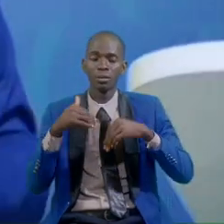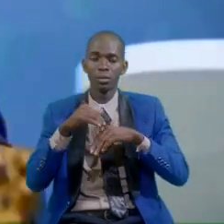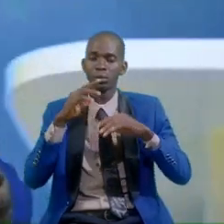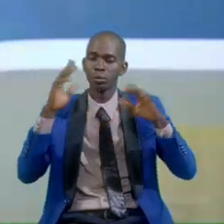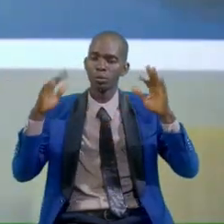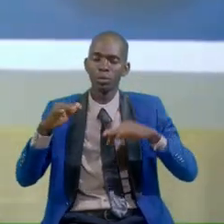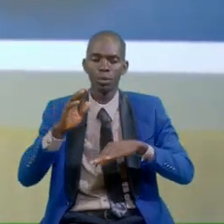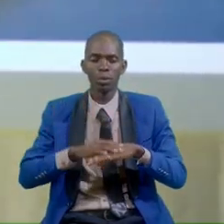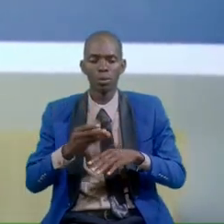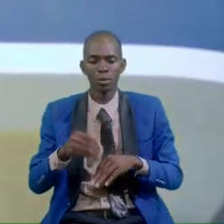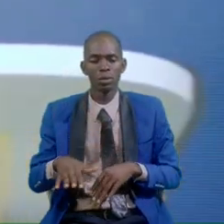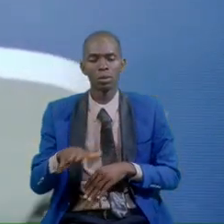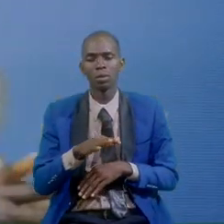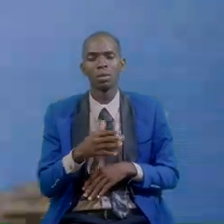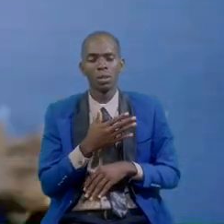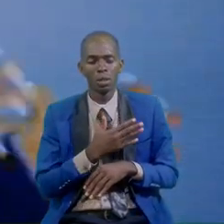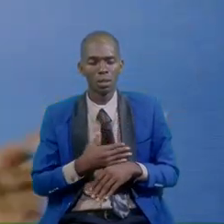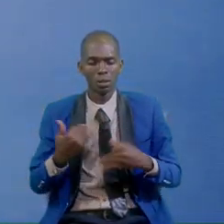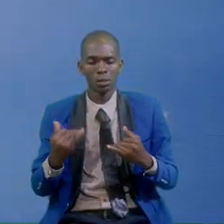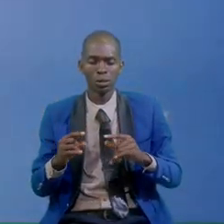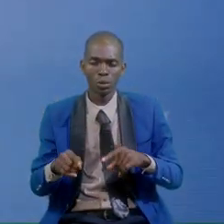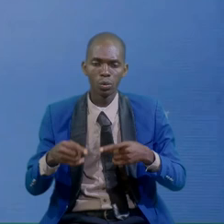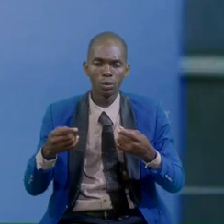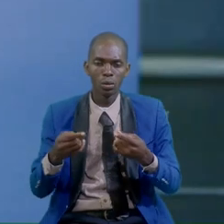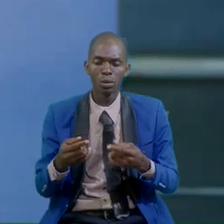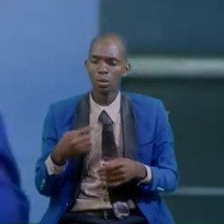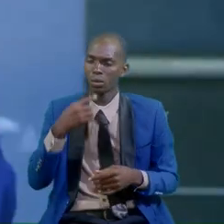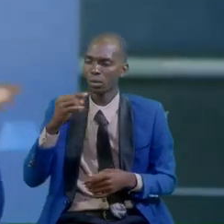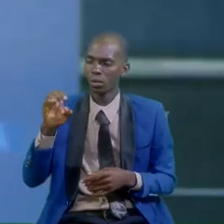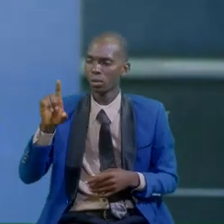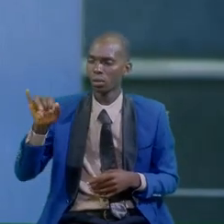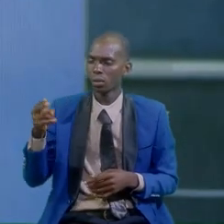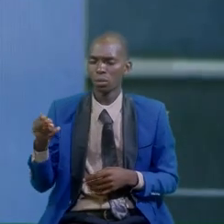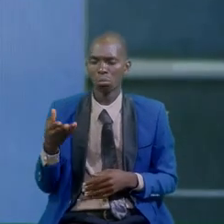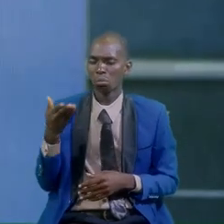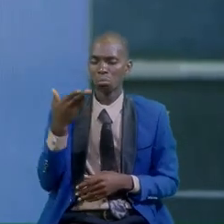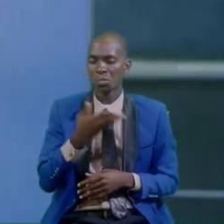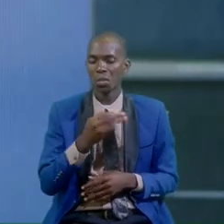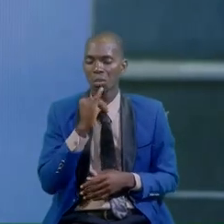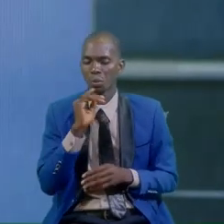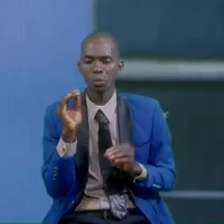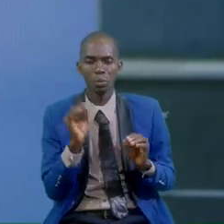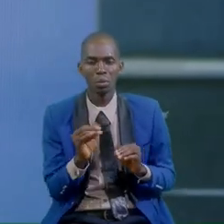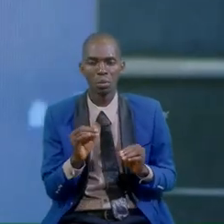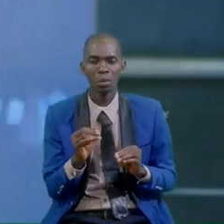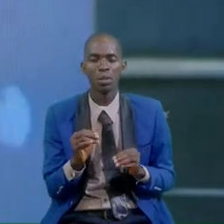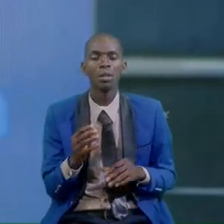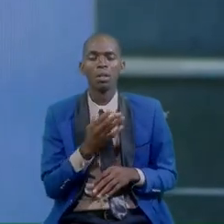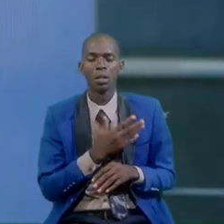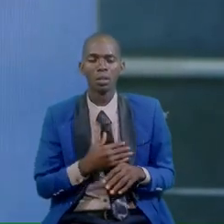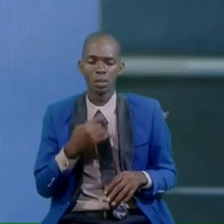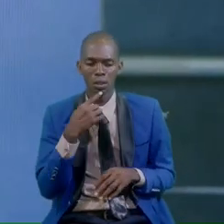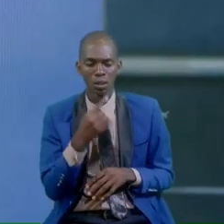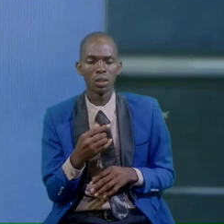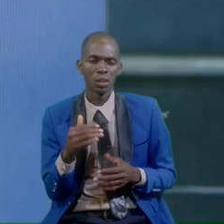then he went and said, there is nothing. And so he said again, he